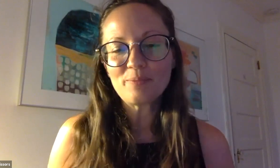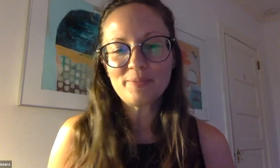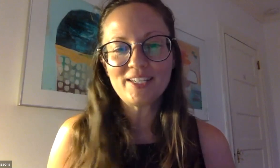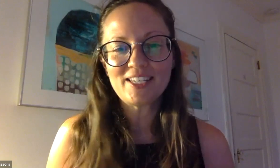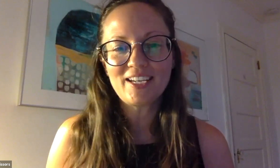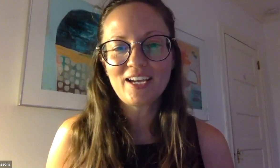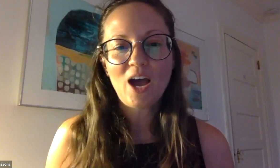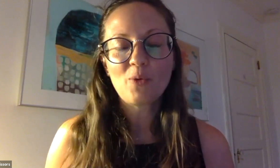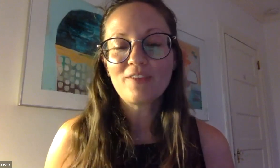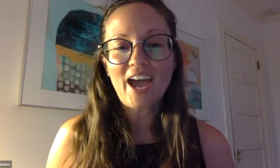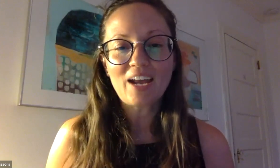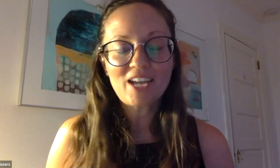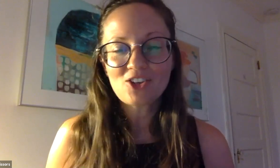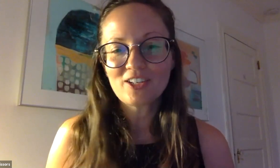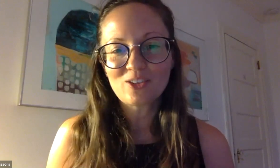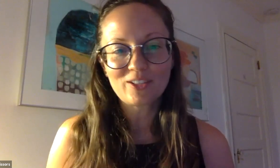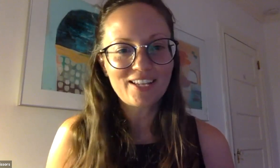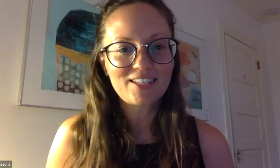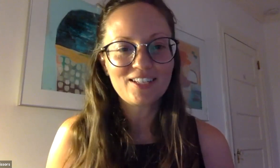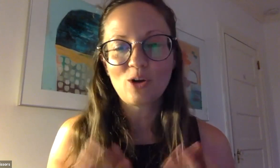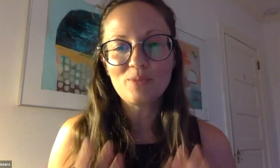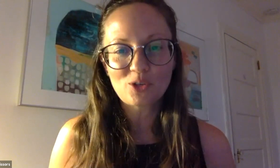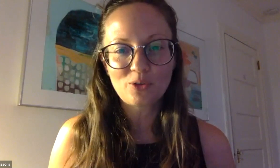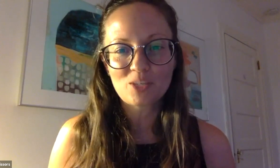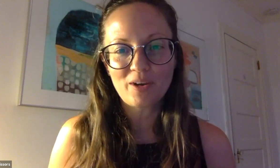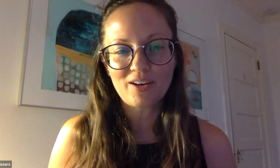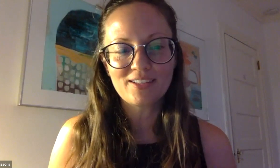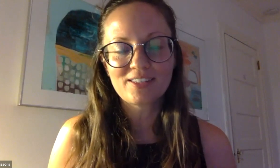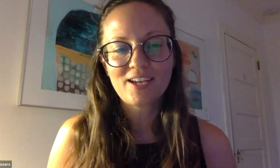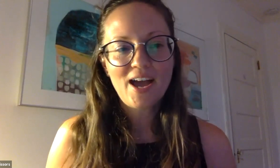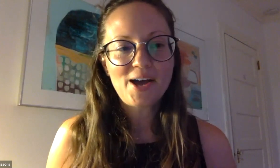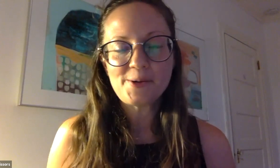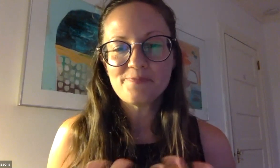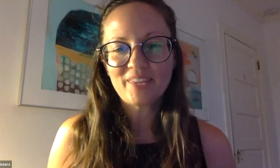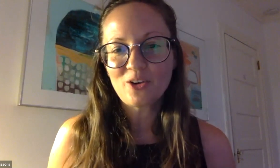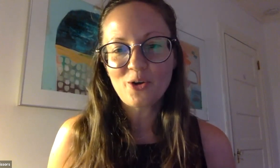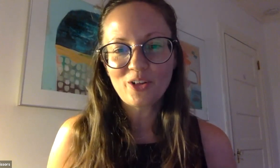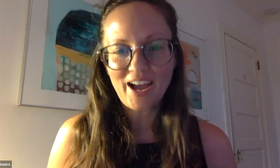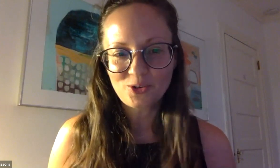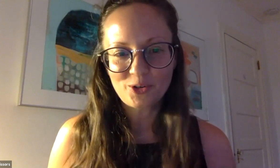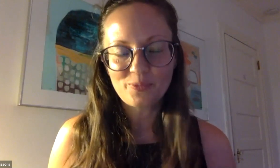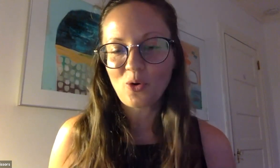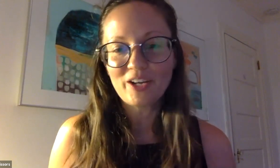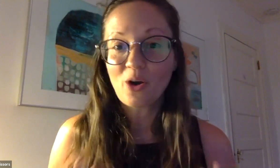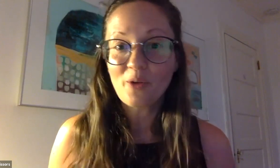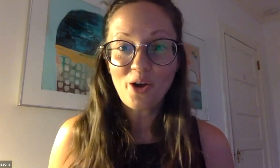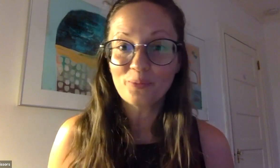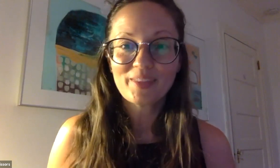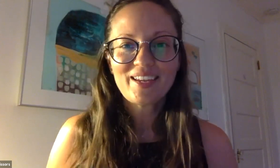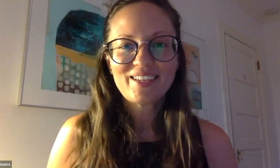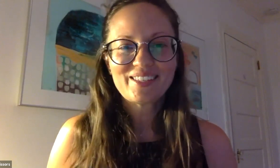you implementing one of the adaptations or lessons or a musical experience in your own classroom or in